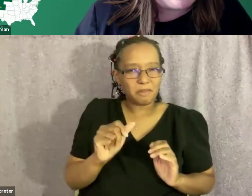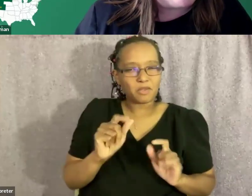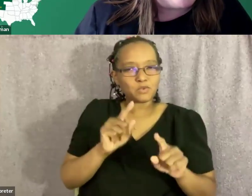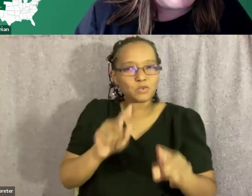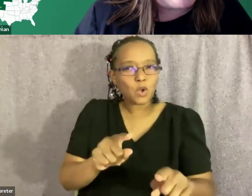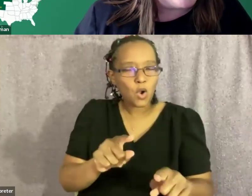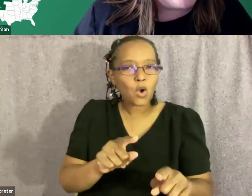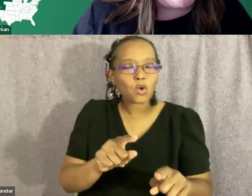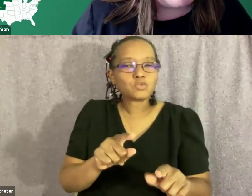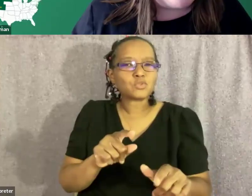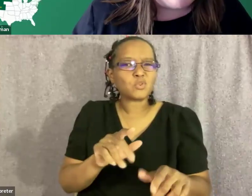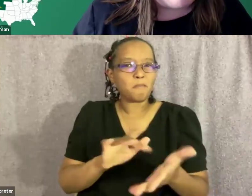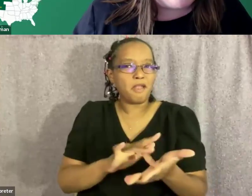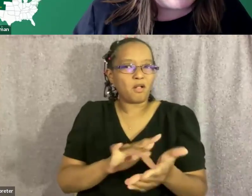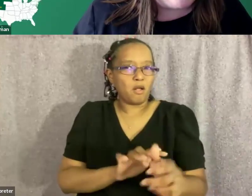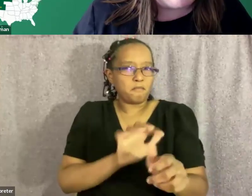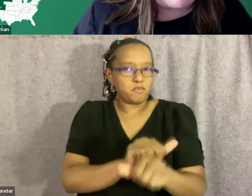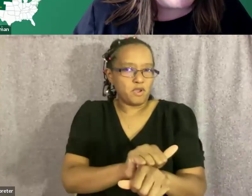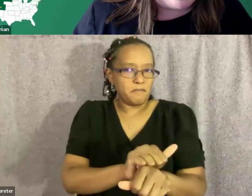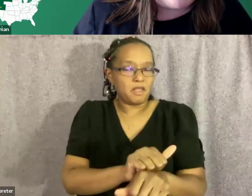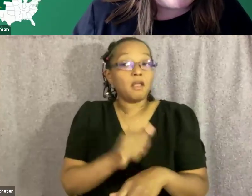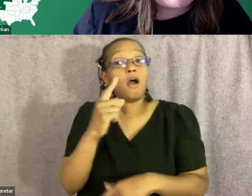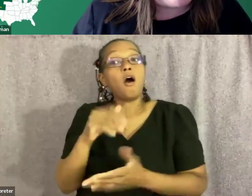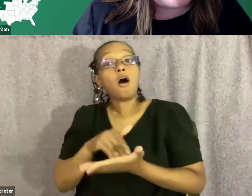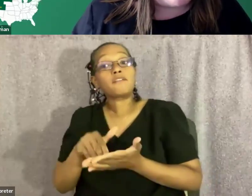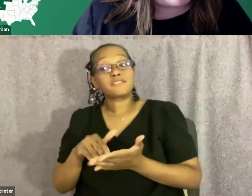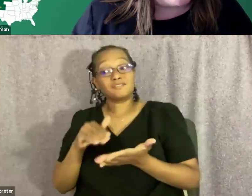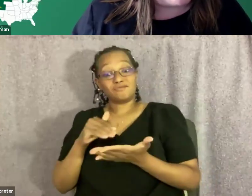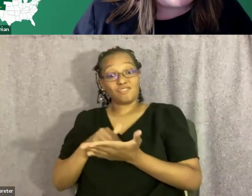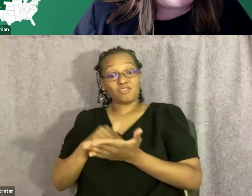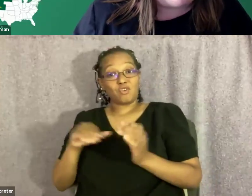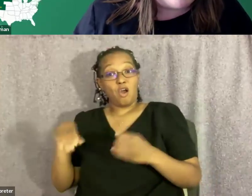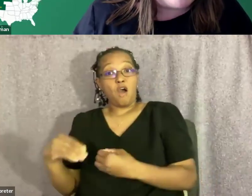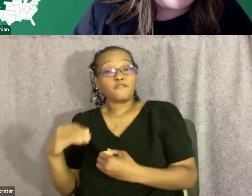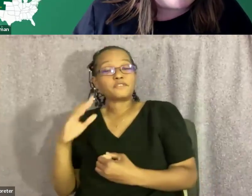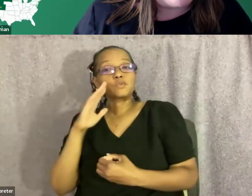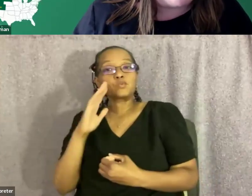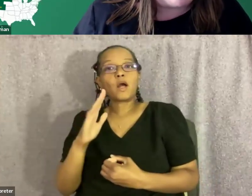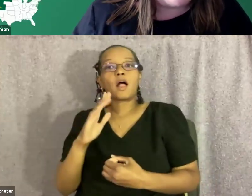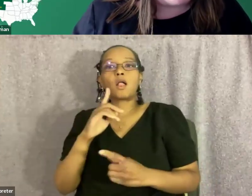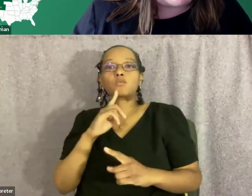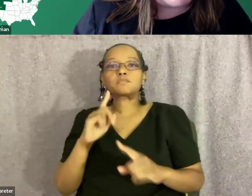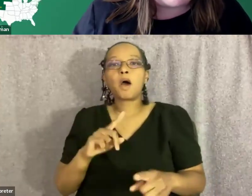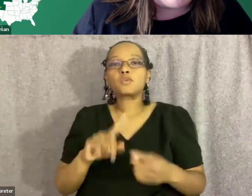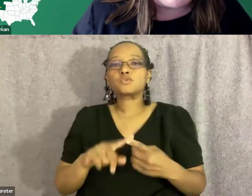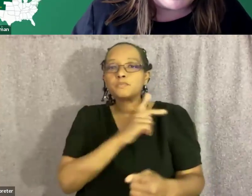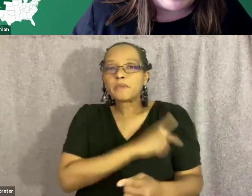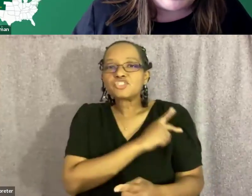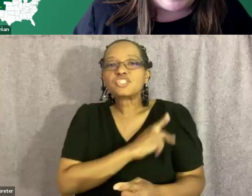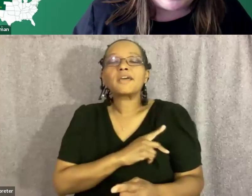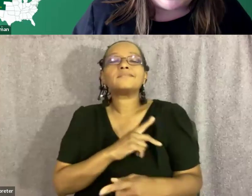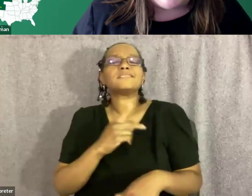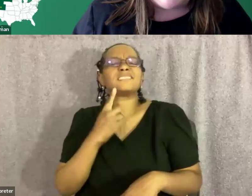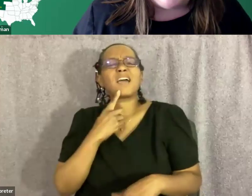help the disabled patient? Many offices respond to patients and auxiliary aid family members with, quote, "What is